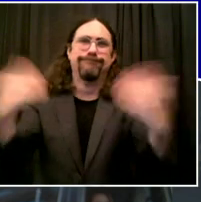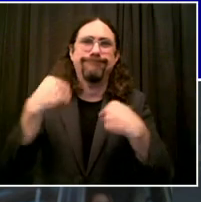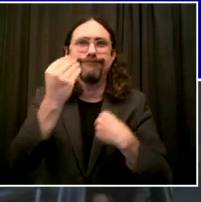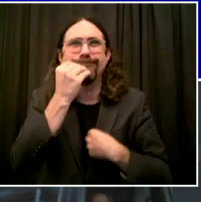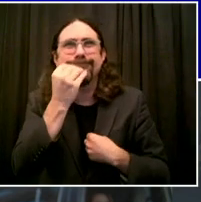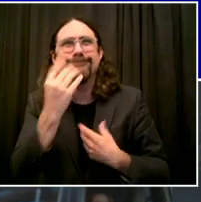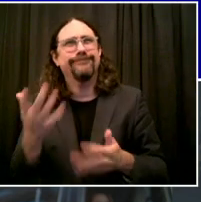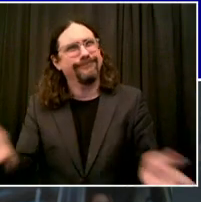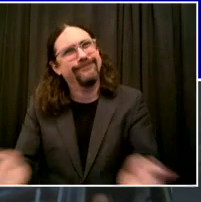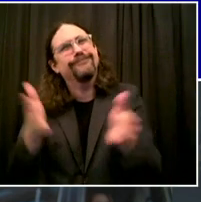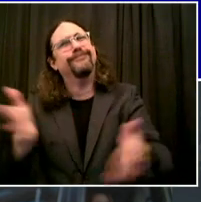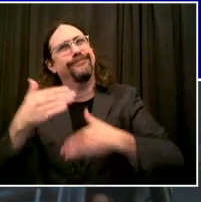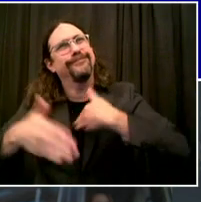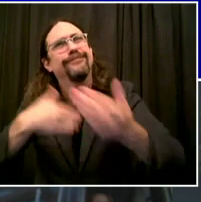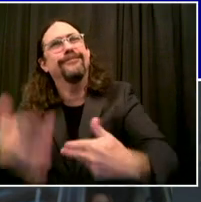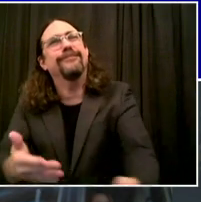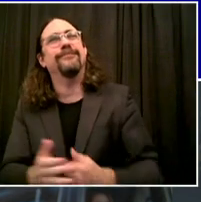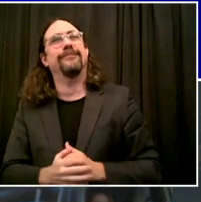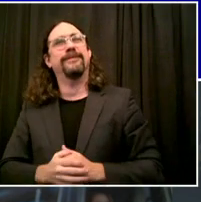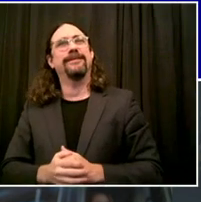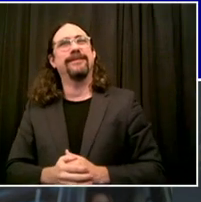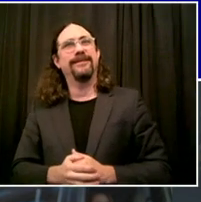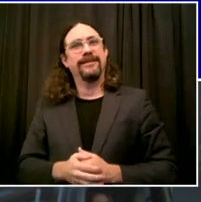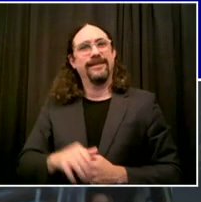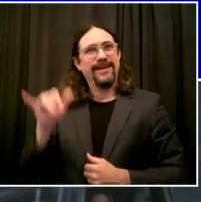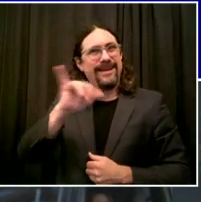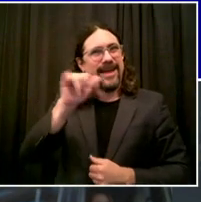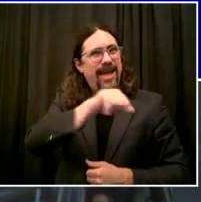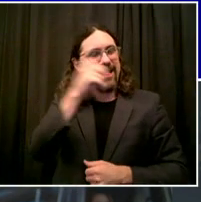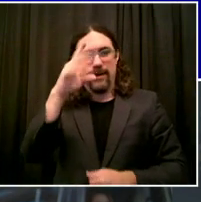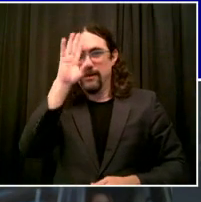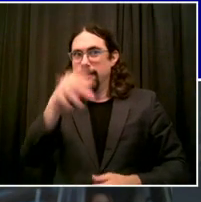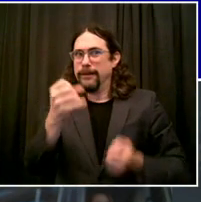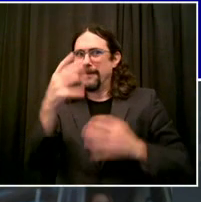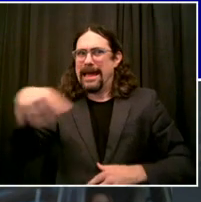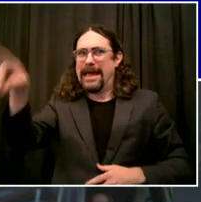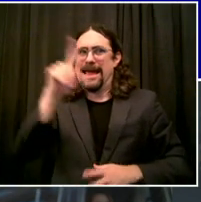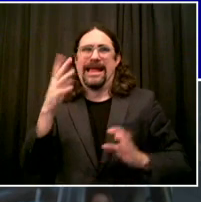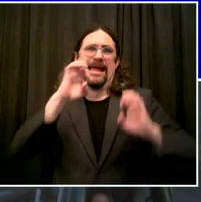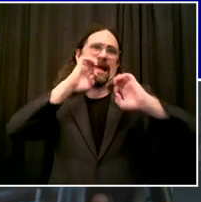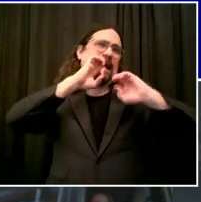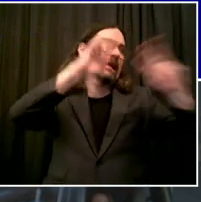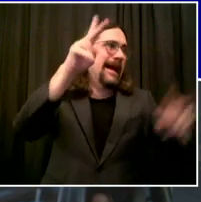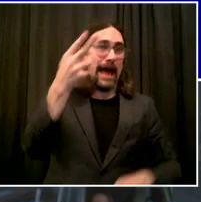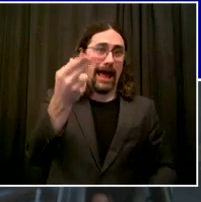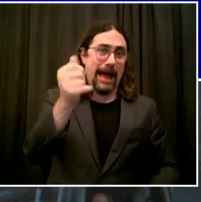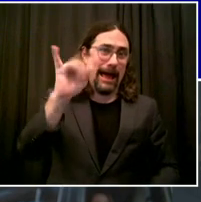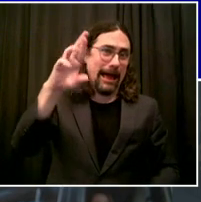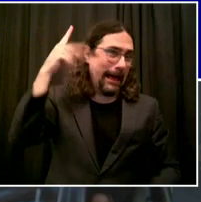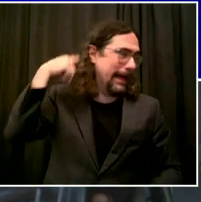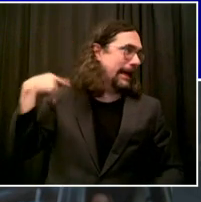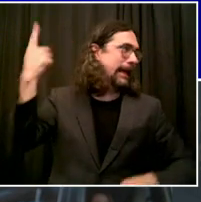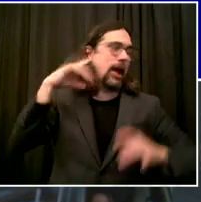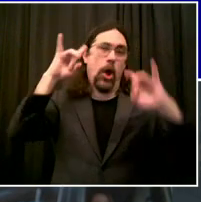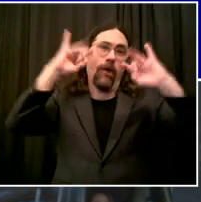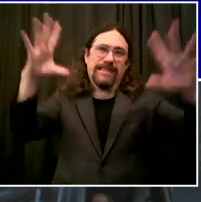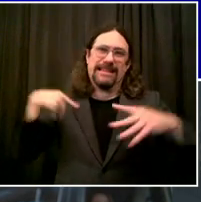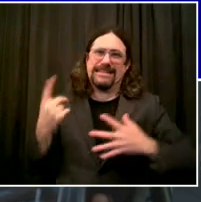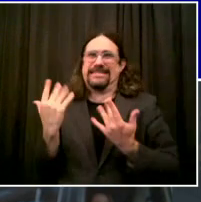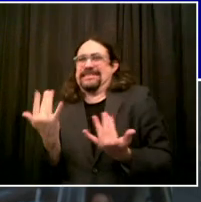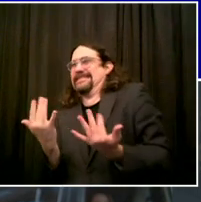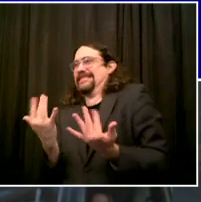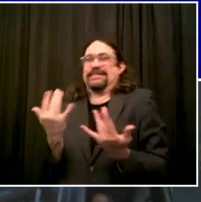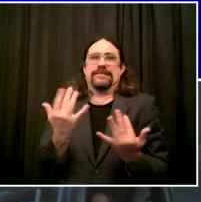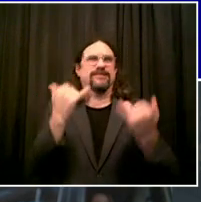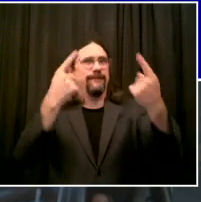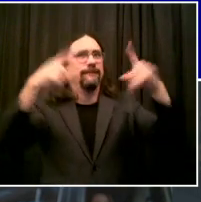for quite a while. So this week, we can able to go back to barbershops, beauty salons. It's going to